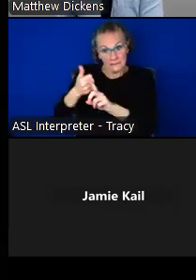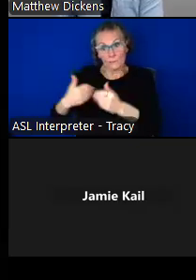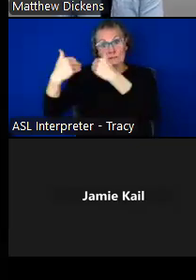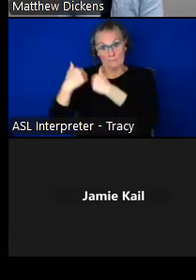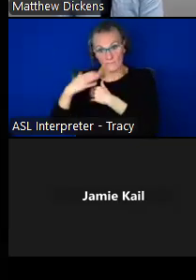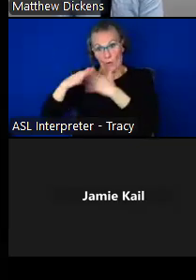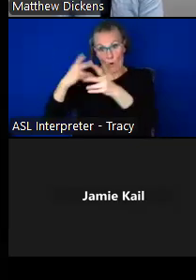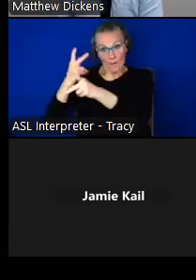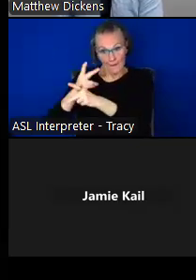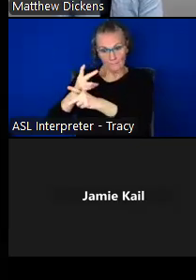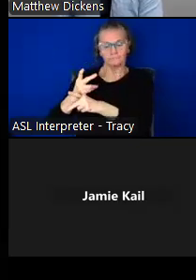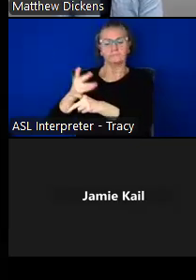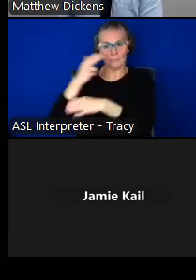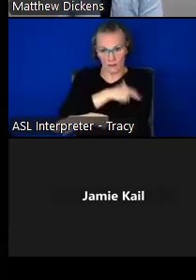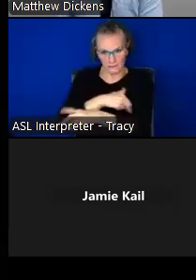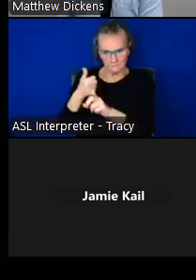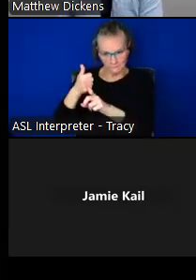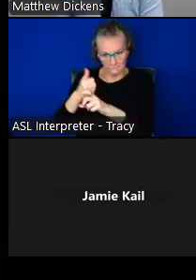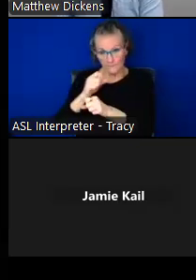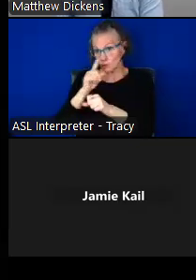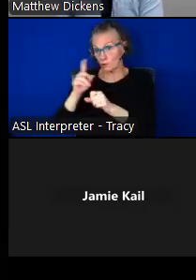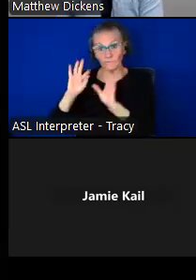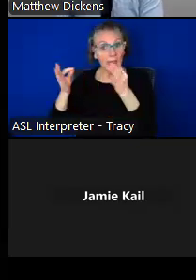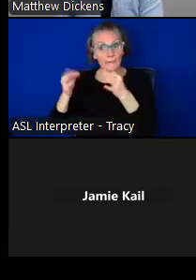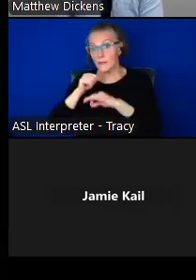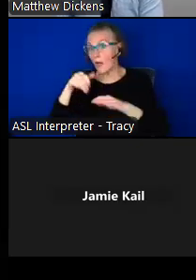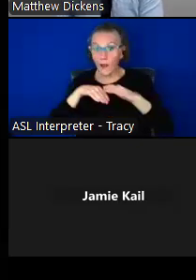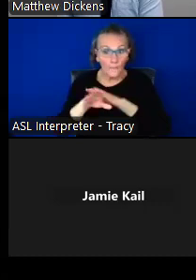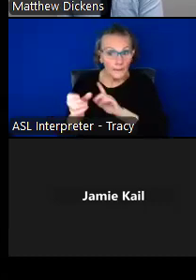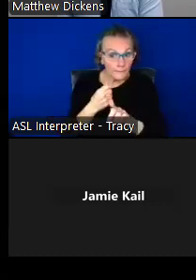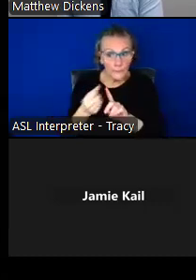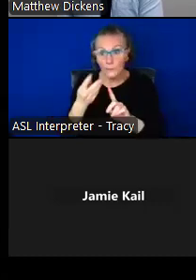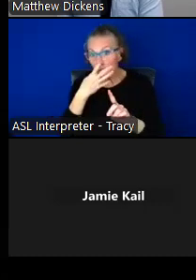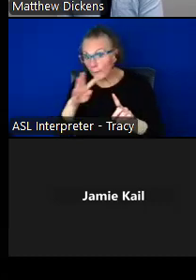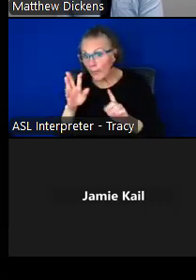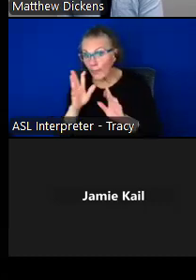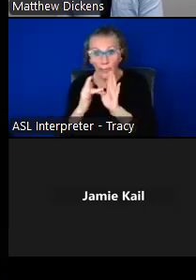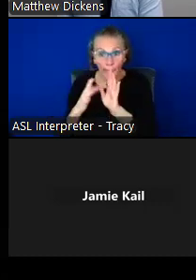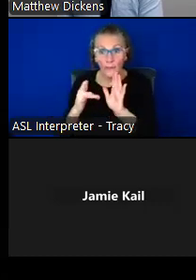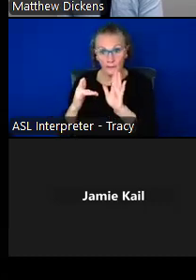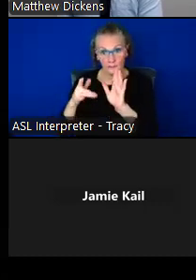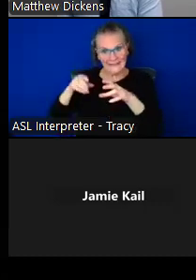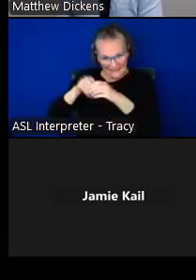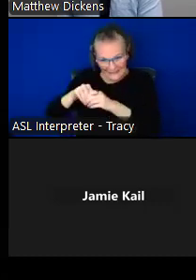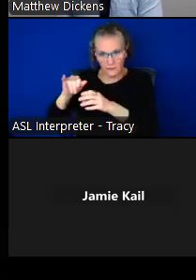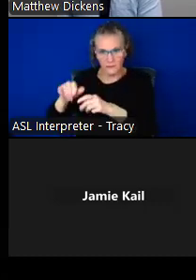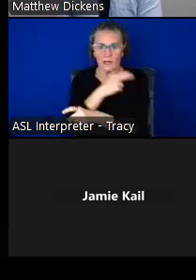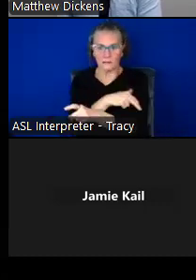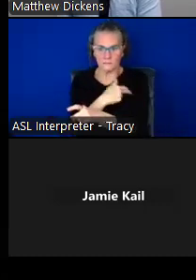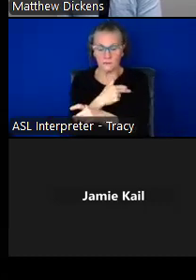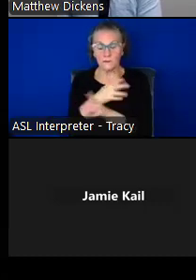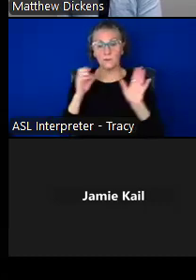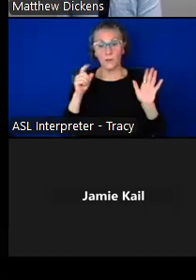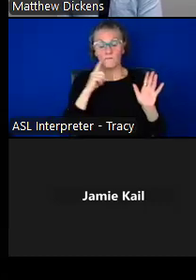care, they are responsible for ensuring that family members aren't coming in and abusing and neglecting the clients. And so